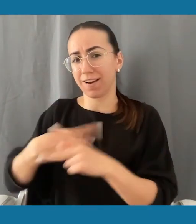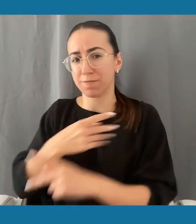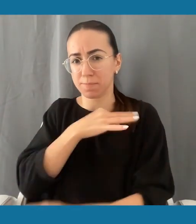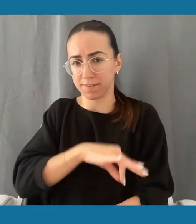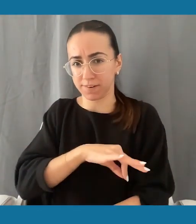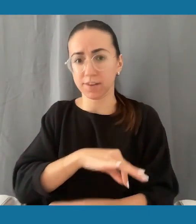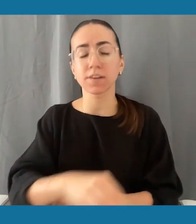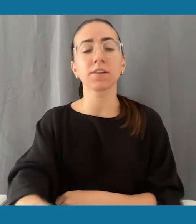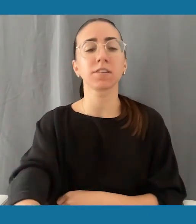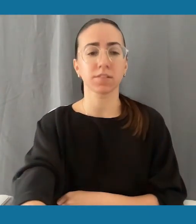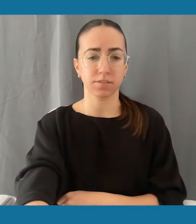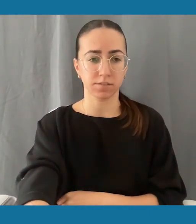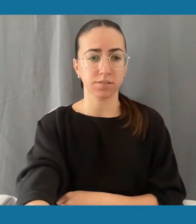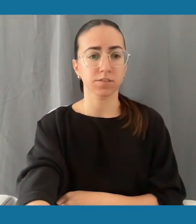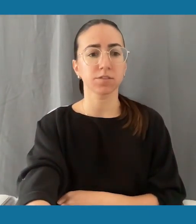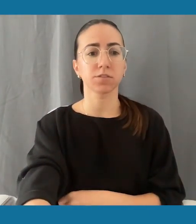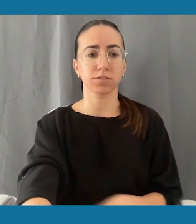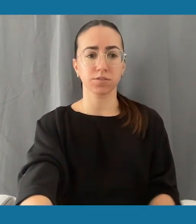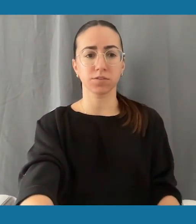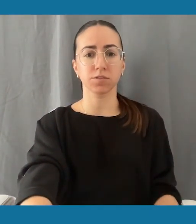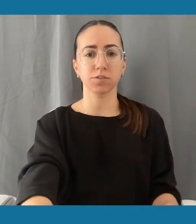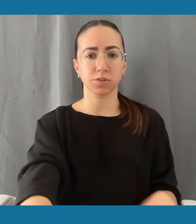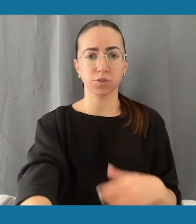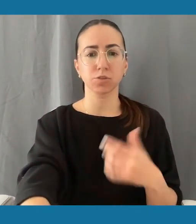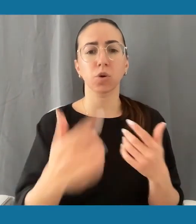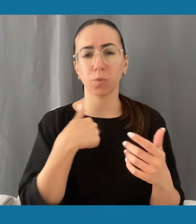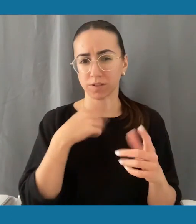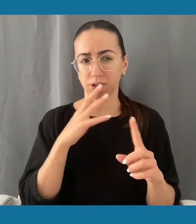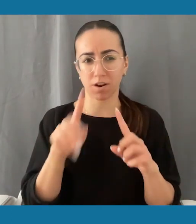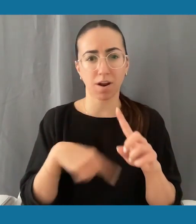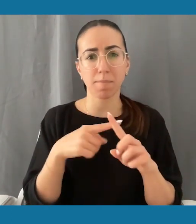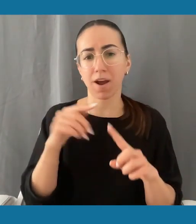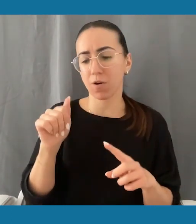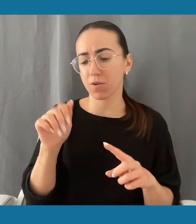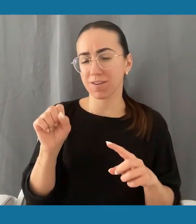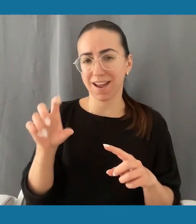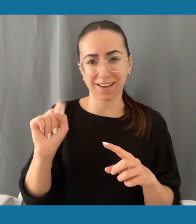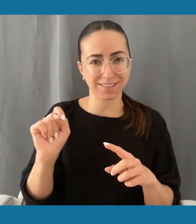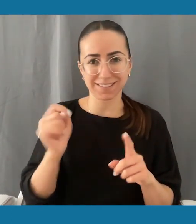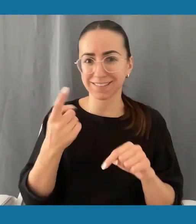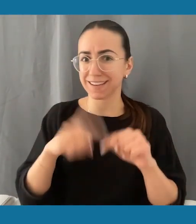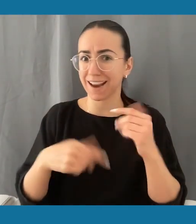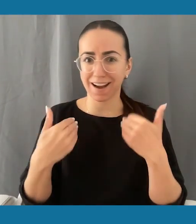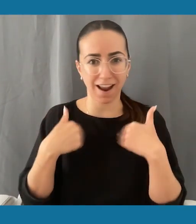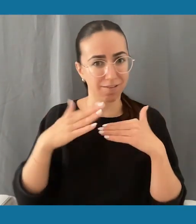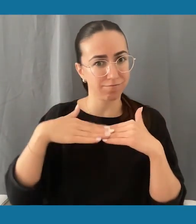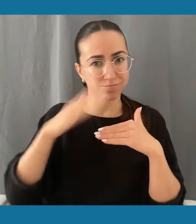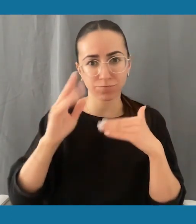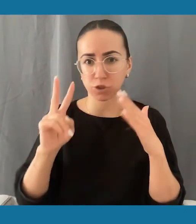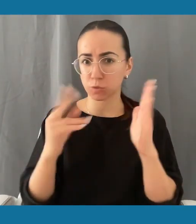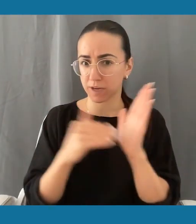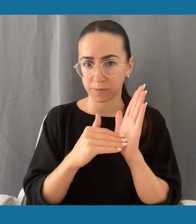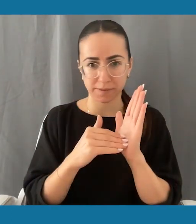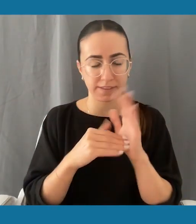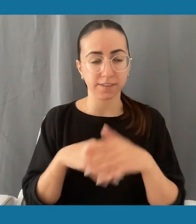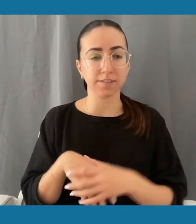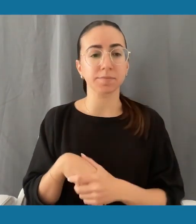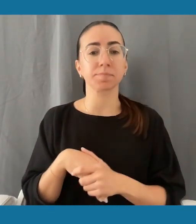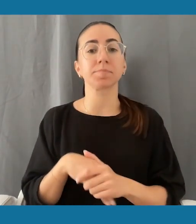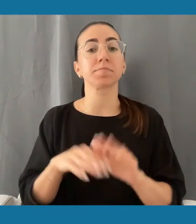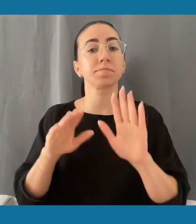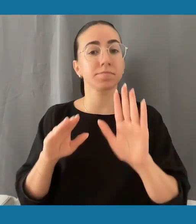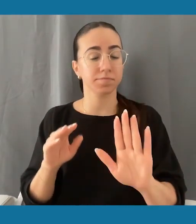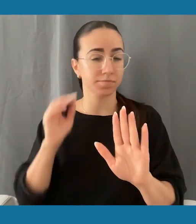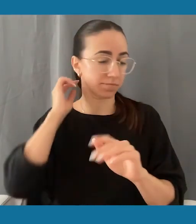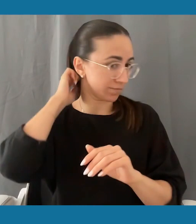So as a starting point, we talk about the assets. You cannot have more than $2,000 in resources. Now, the reality is that